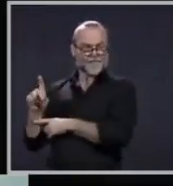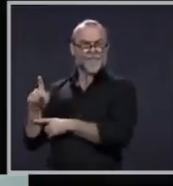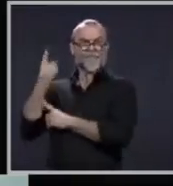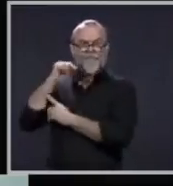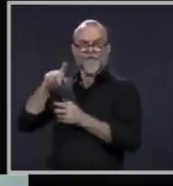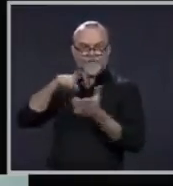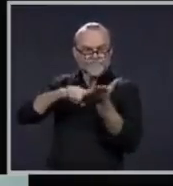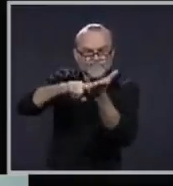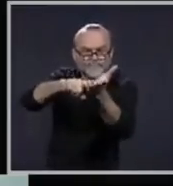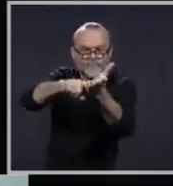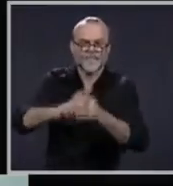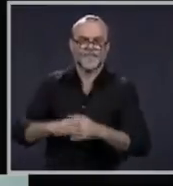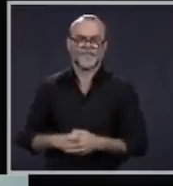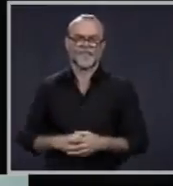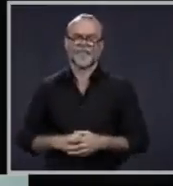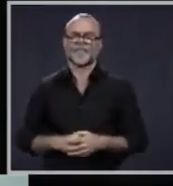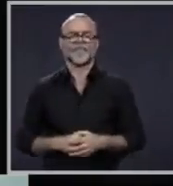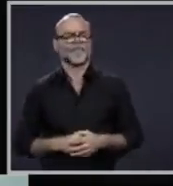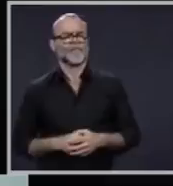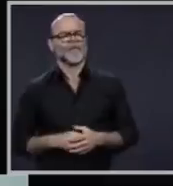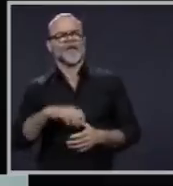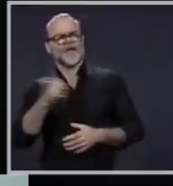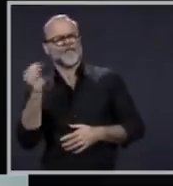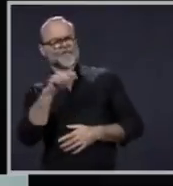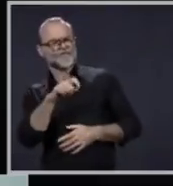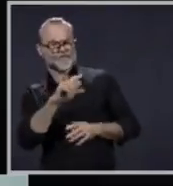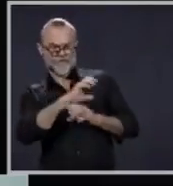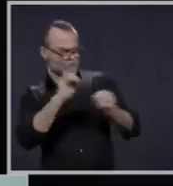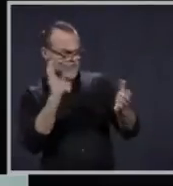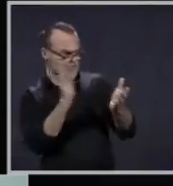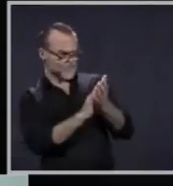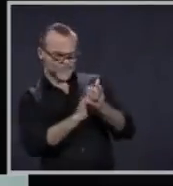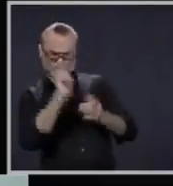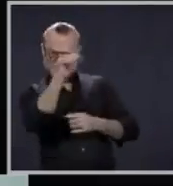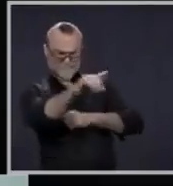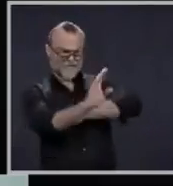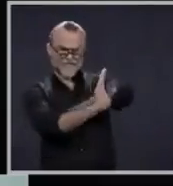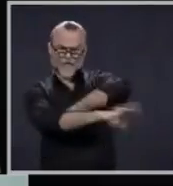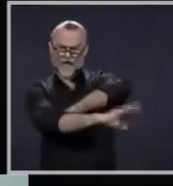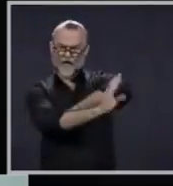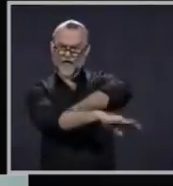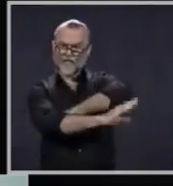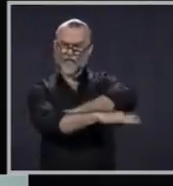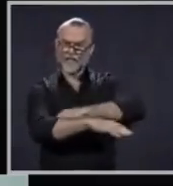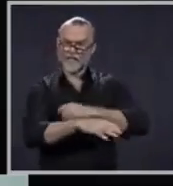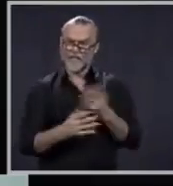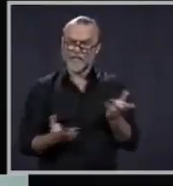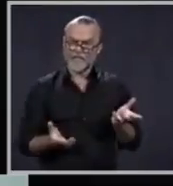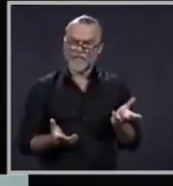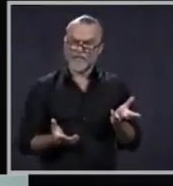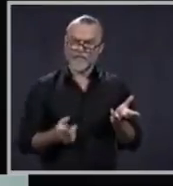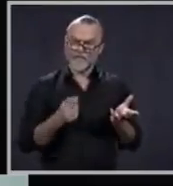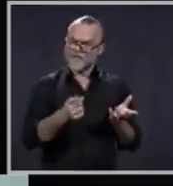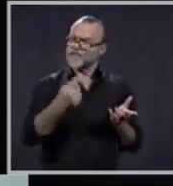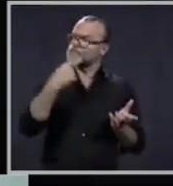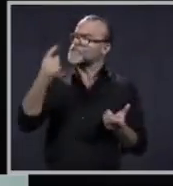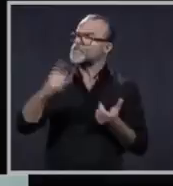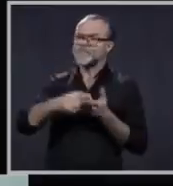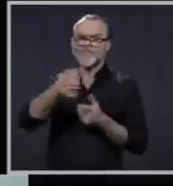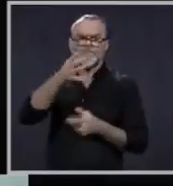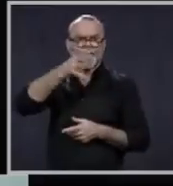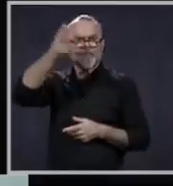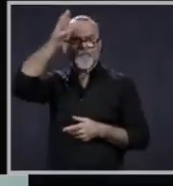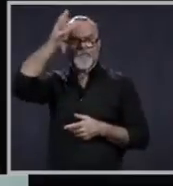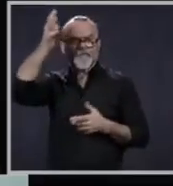summer camps? Maybe it can be an answer to parents having to work this summer.